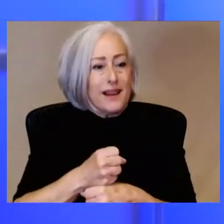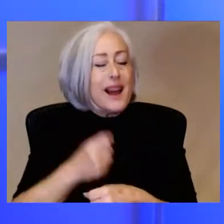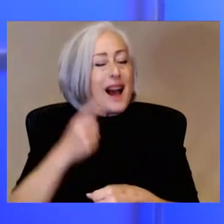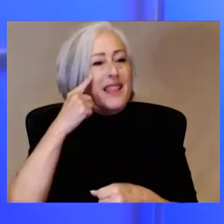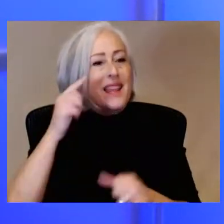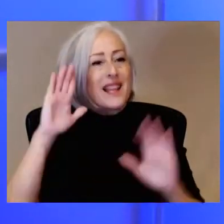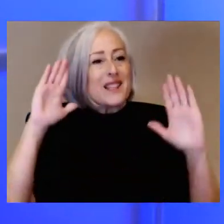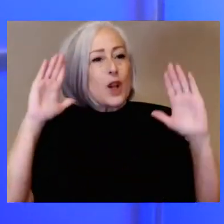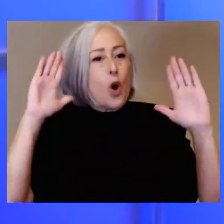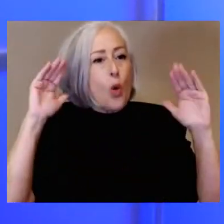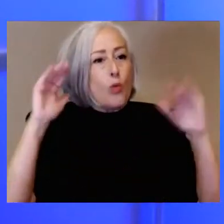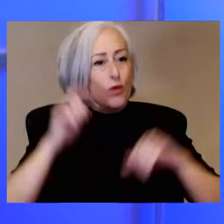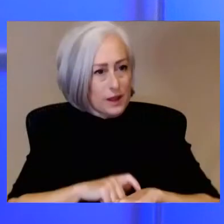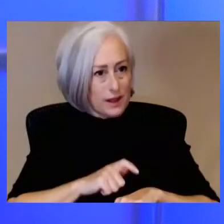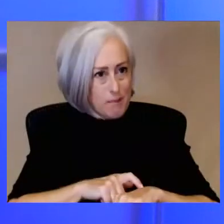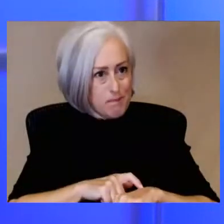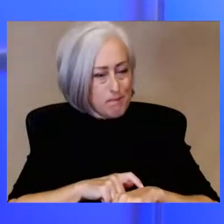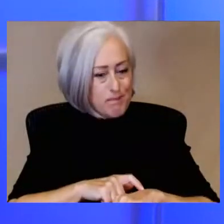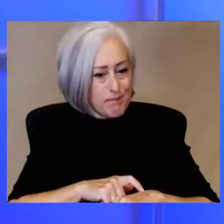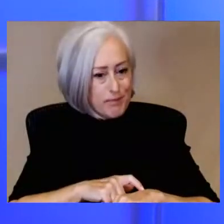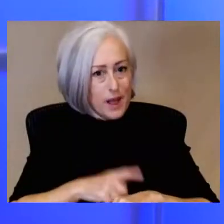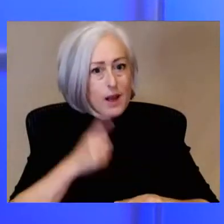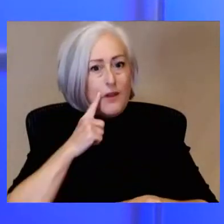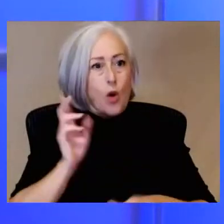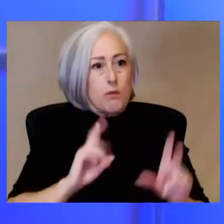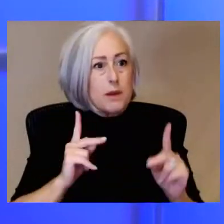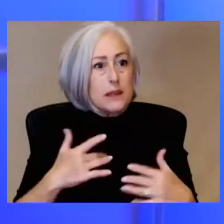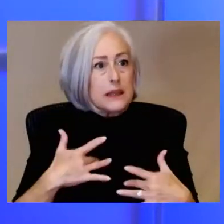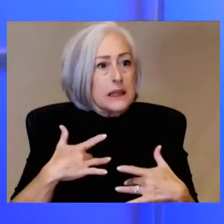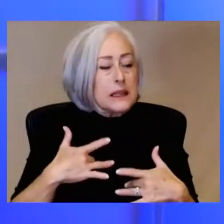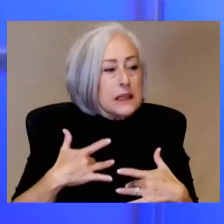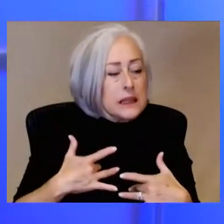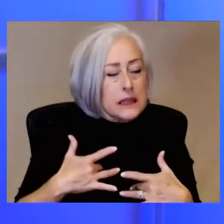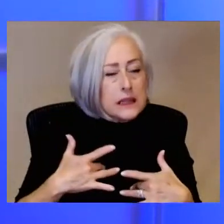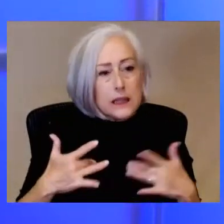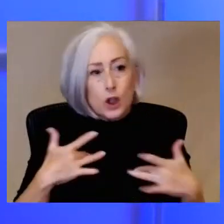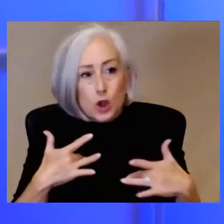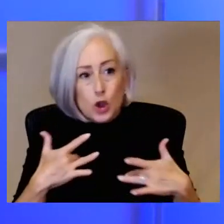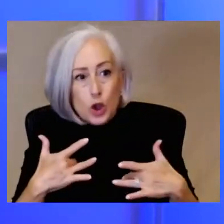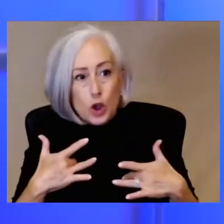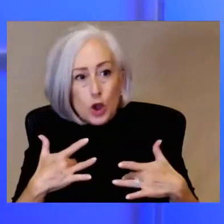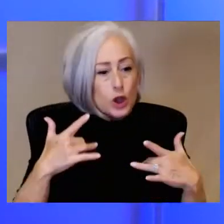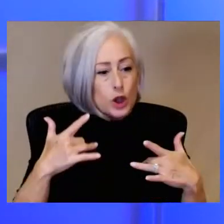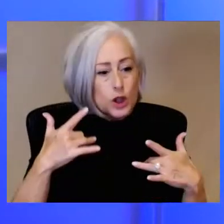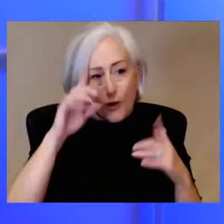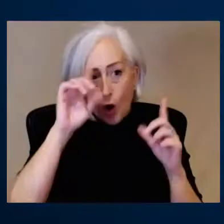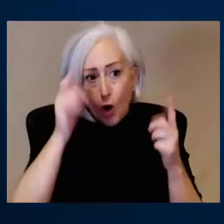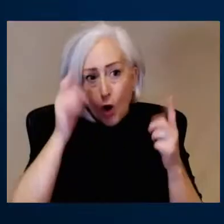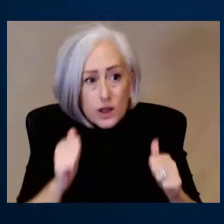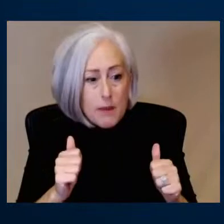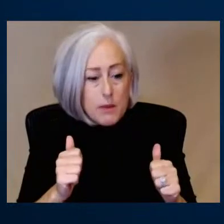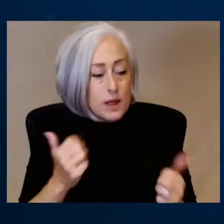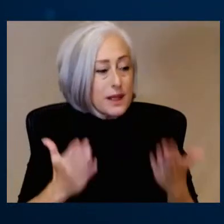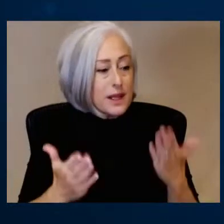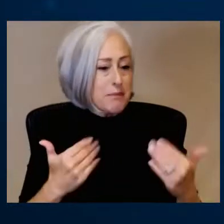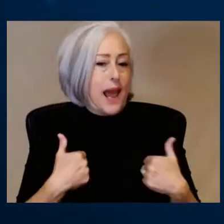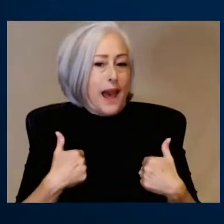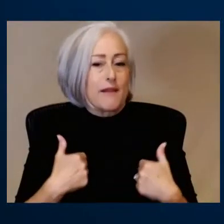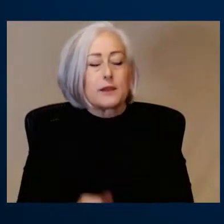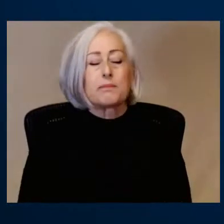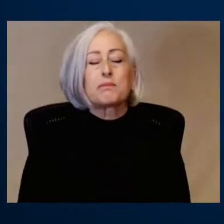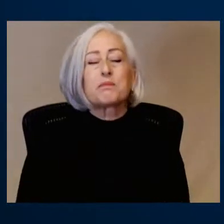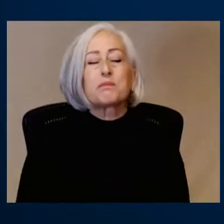for people who are worried about Alzheimer's and who may have it. So it's a big deal.